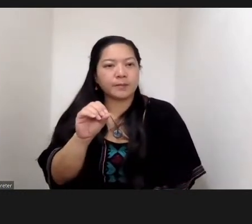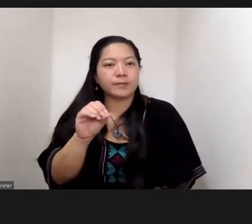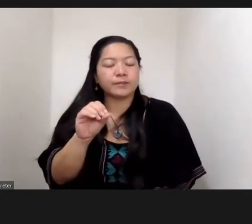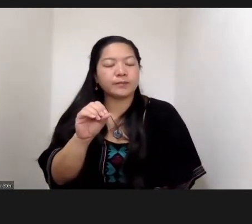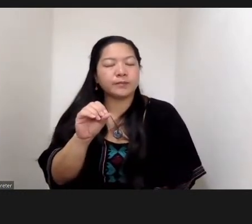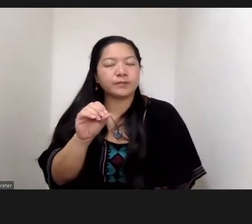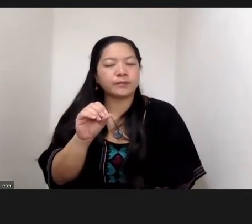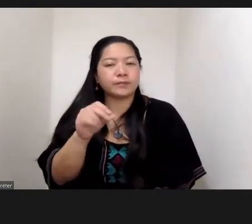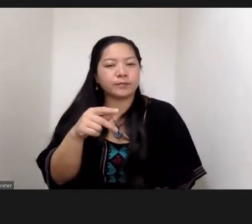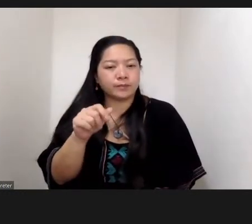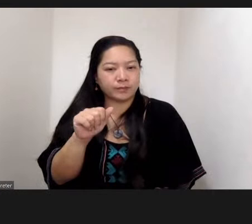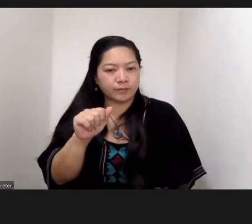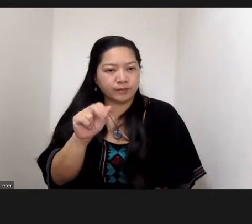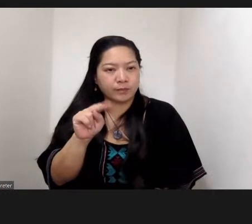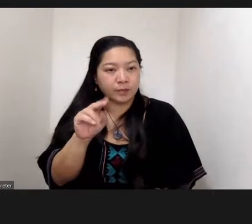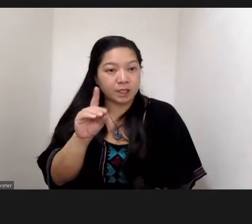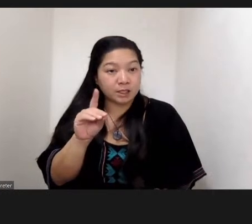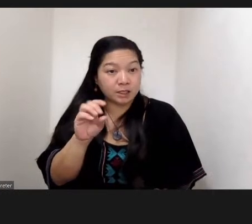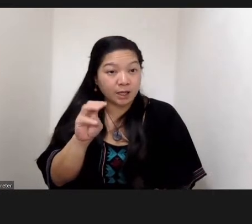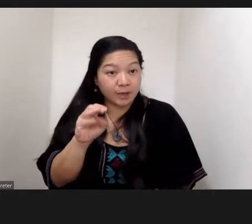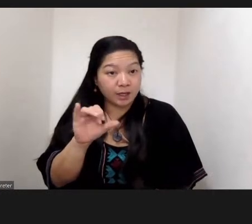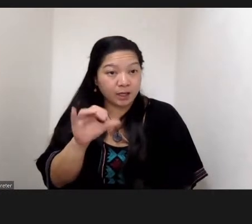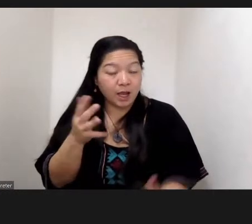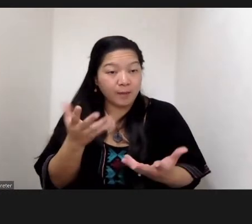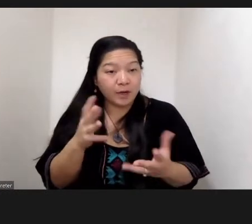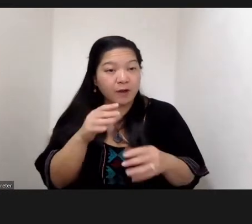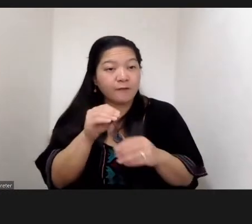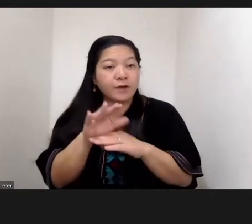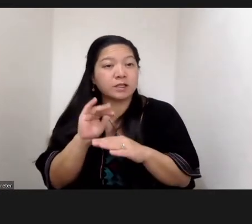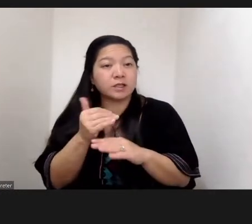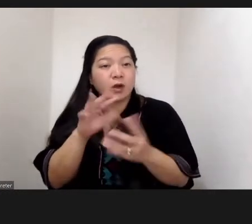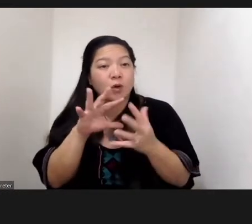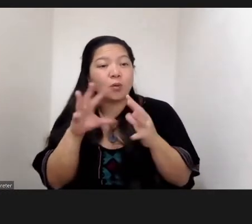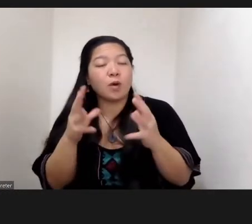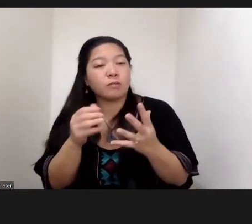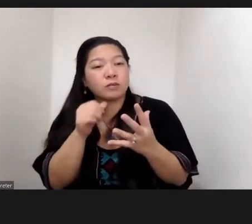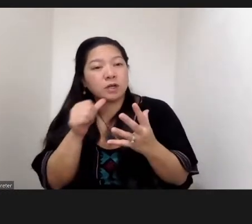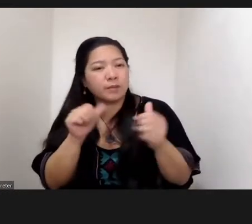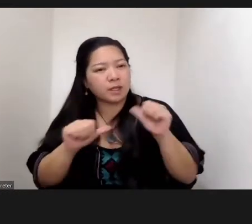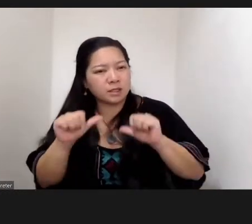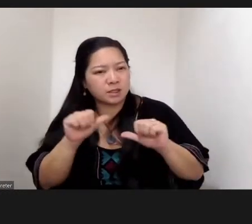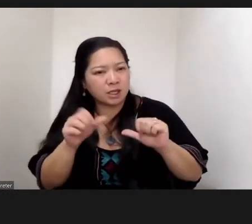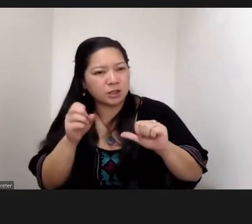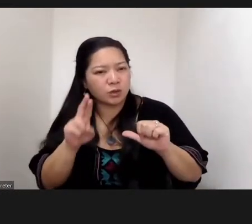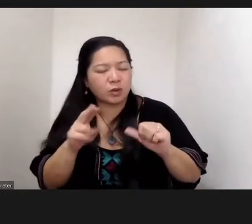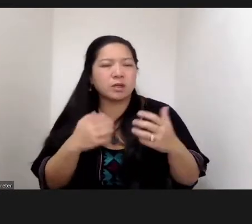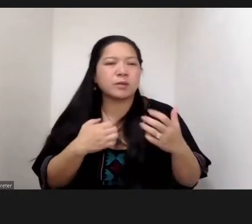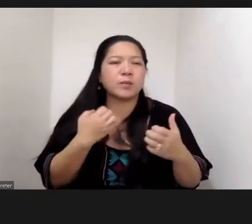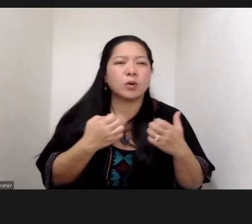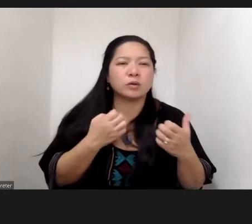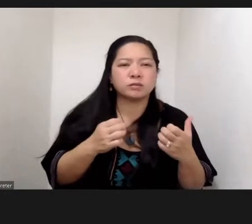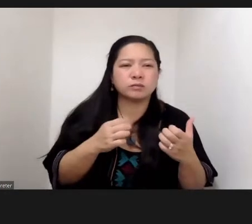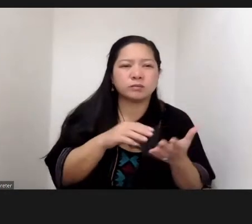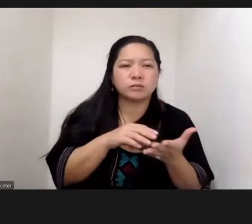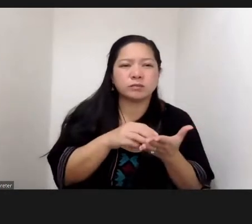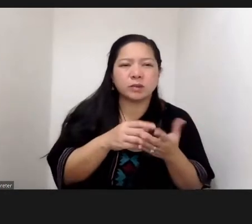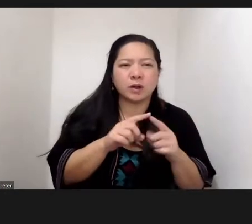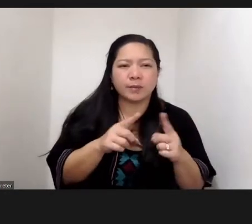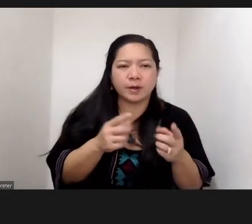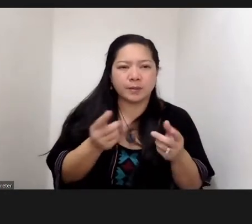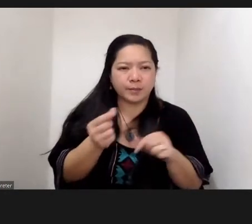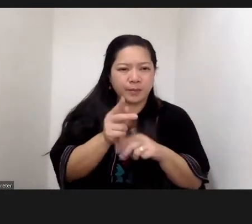decisions are guided by science and not emotion or fatigue. To the people of